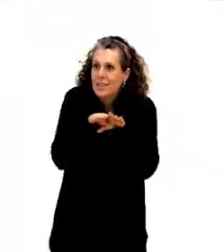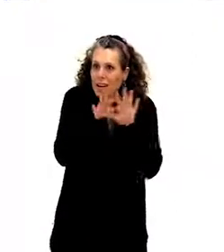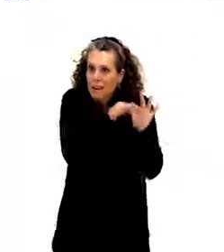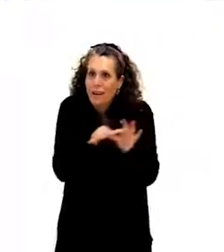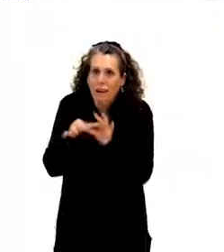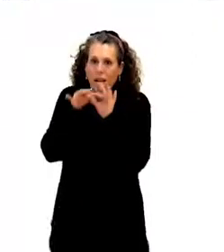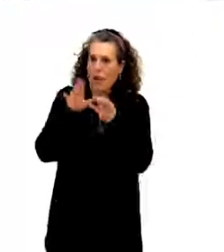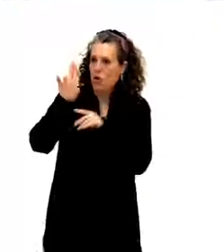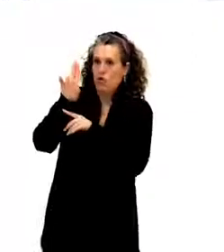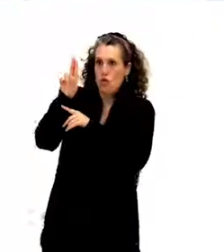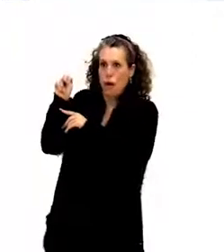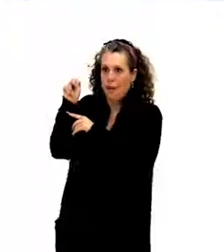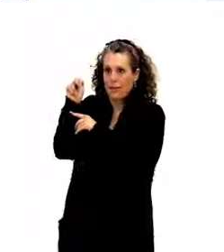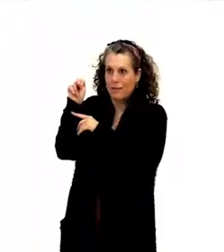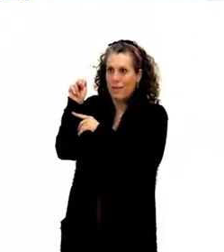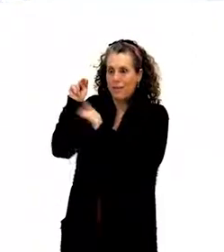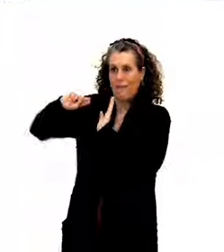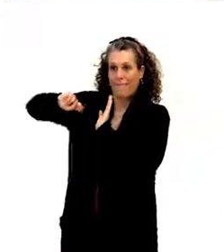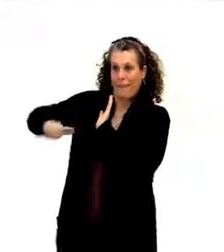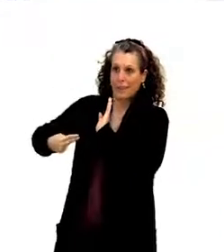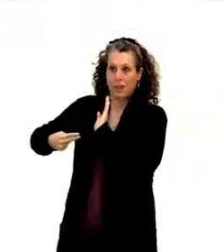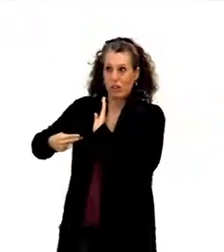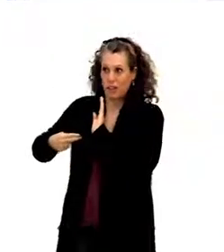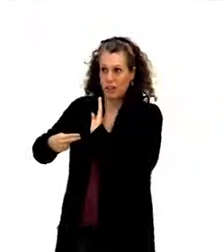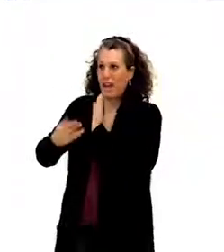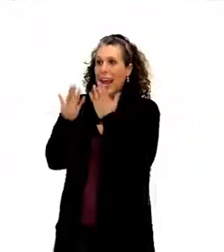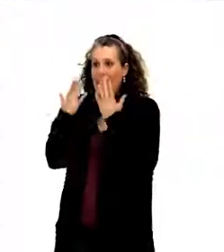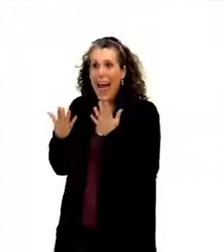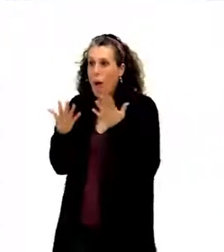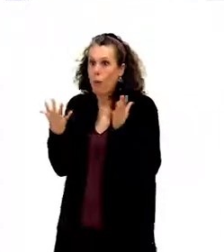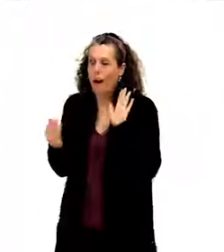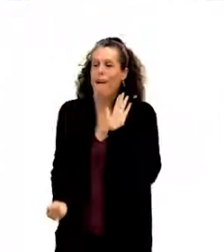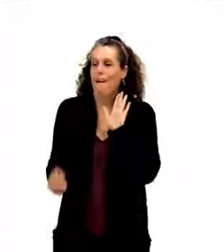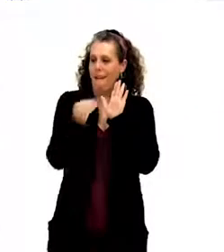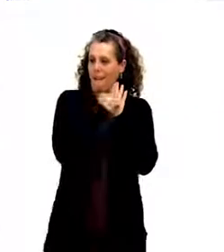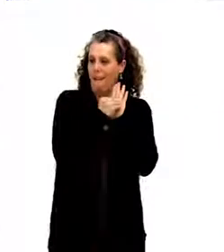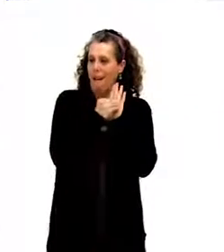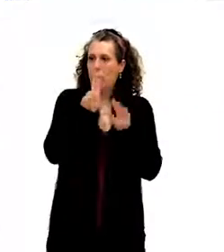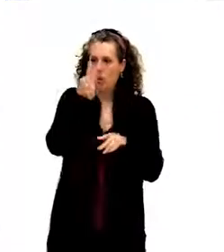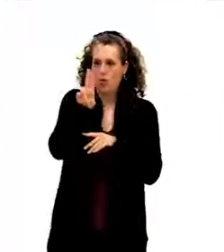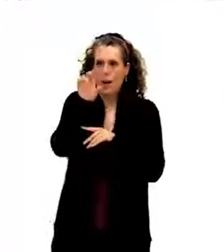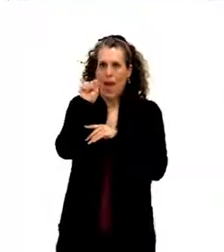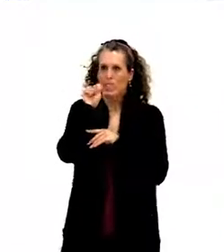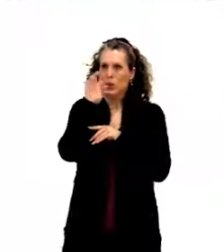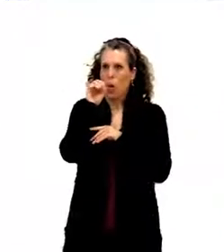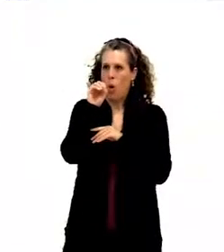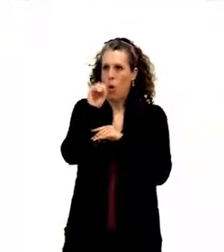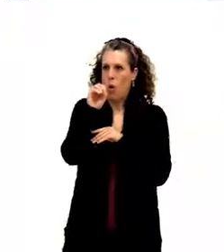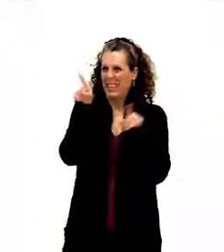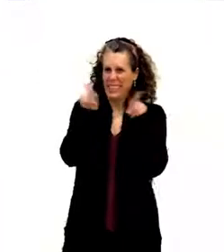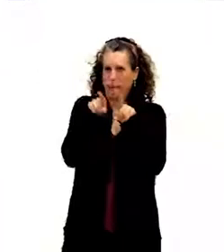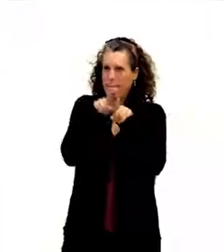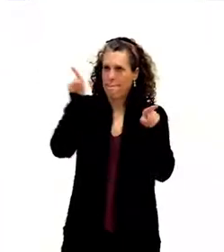United Nations Convention is found now on this wonderful expression of universal service